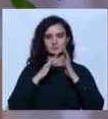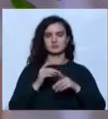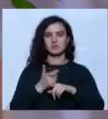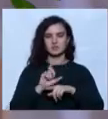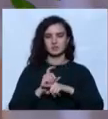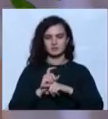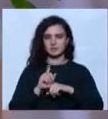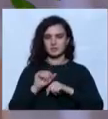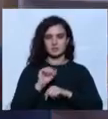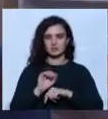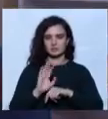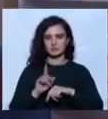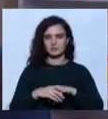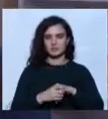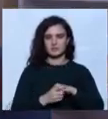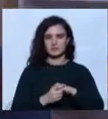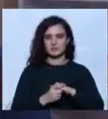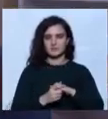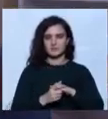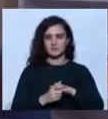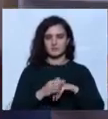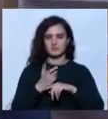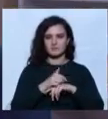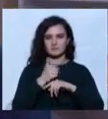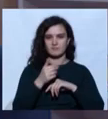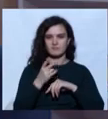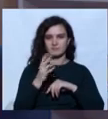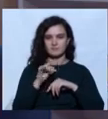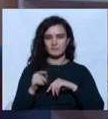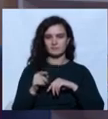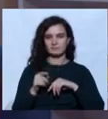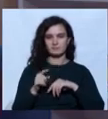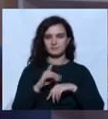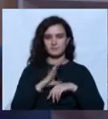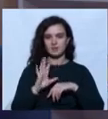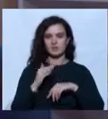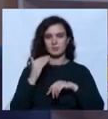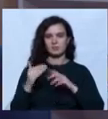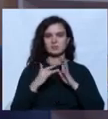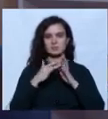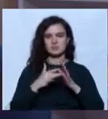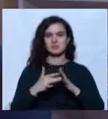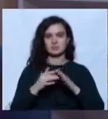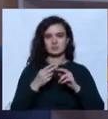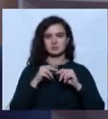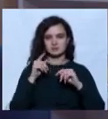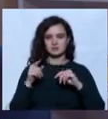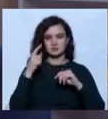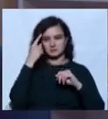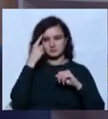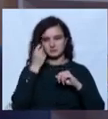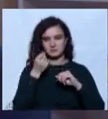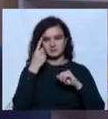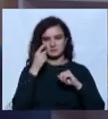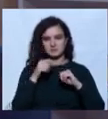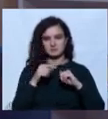much so he wouldn't stop. Oh, that's great. But it actually wasn't on his travels that he got the idea for